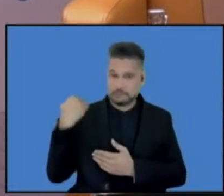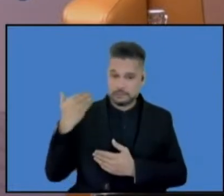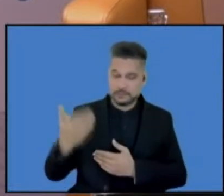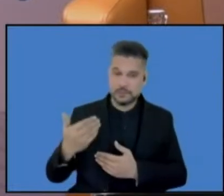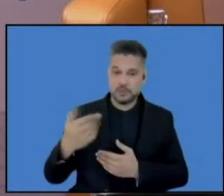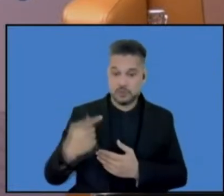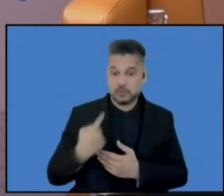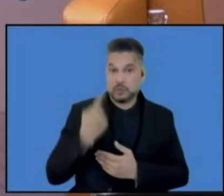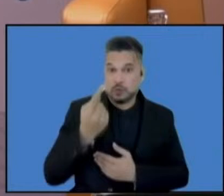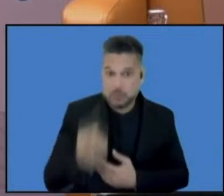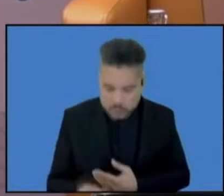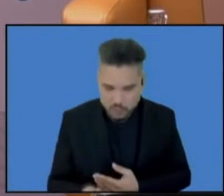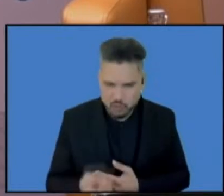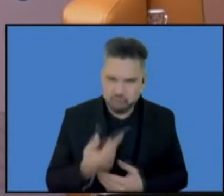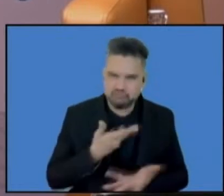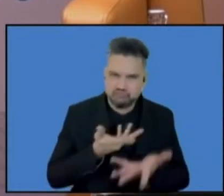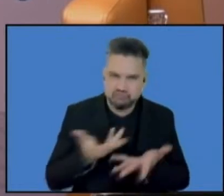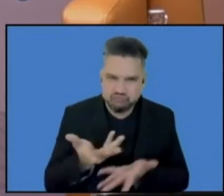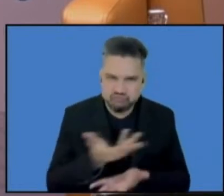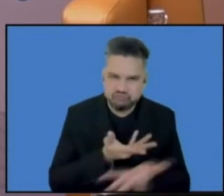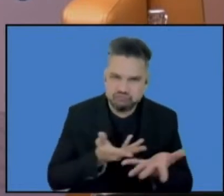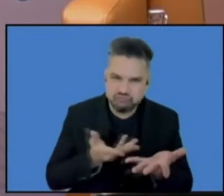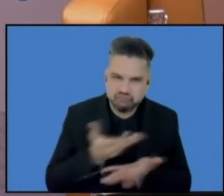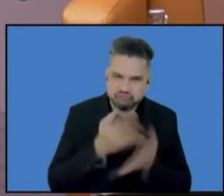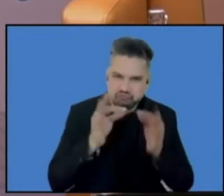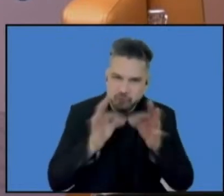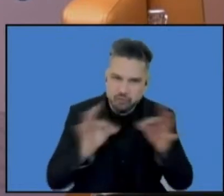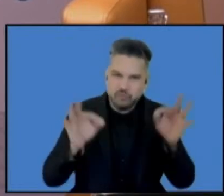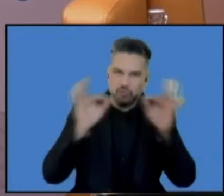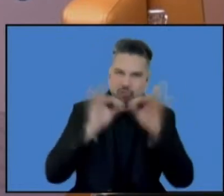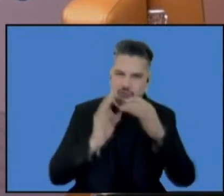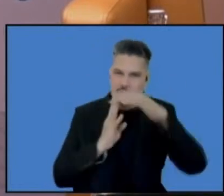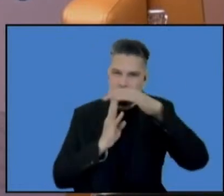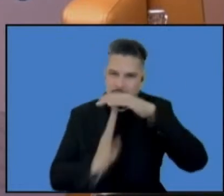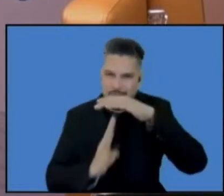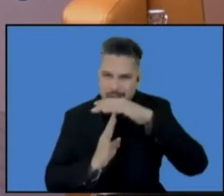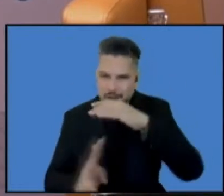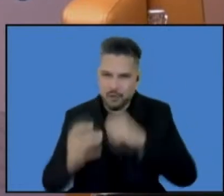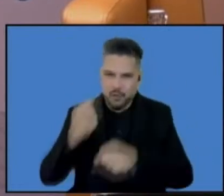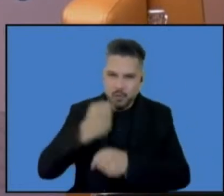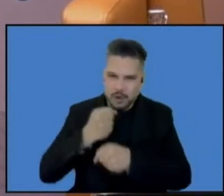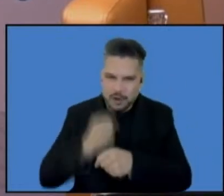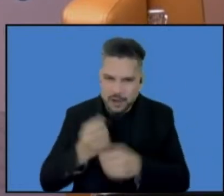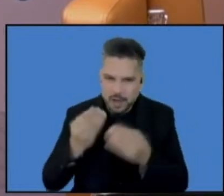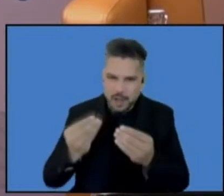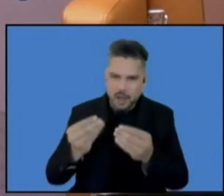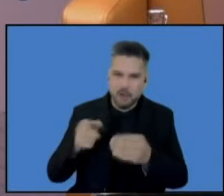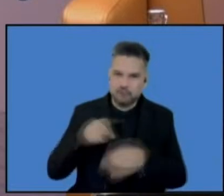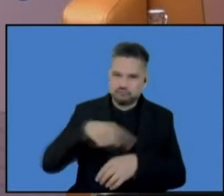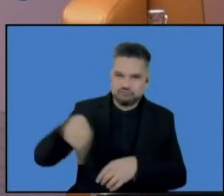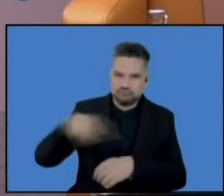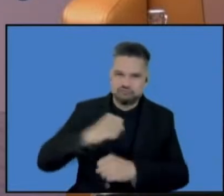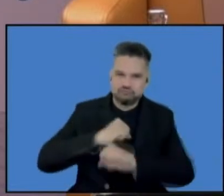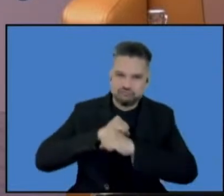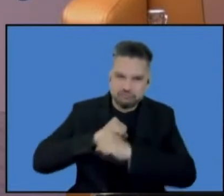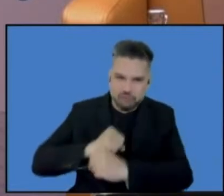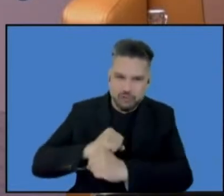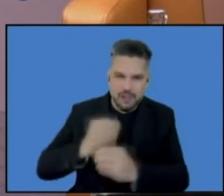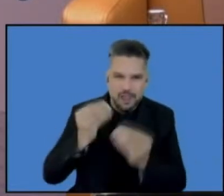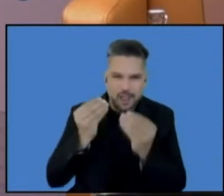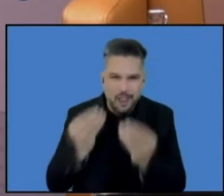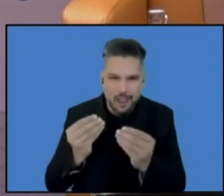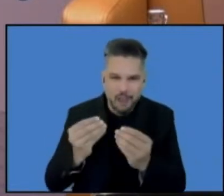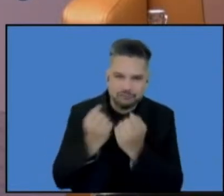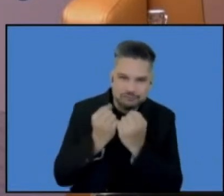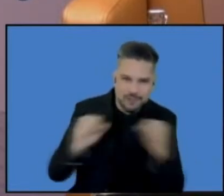the works of our migrant workers, ensuring their protection, integration, as well as contribution to development are part of the priorities, and that's